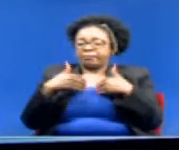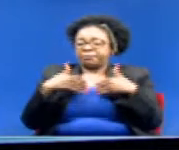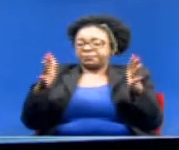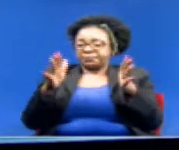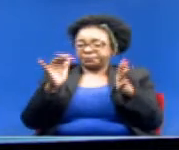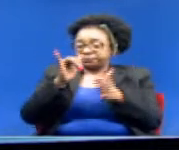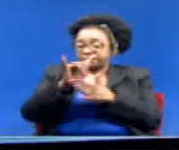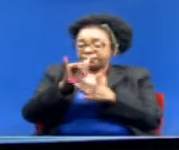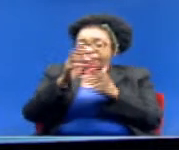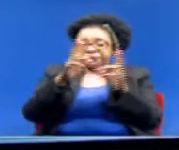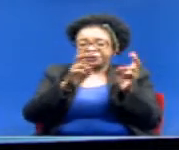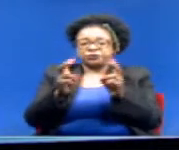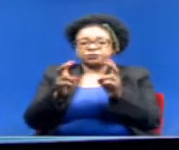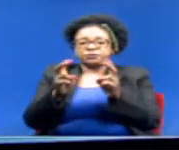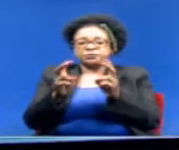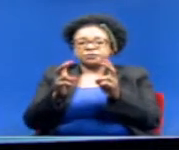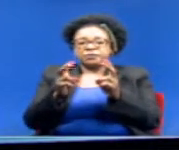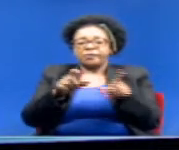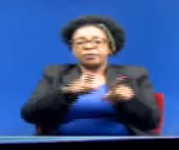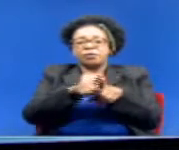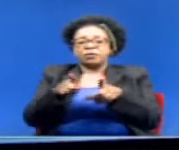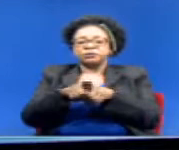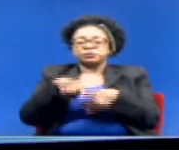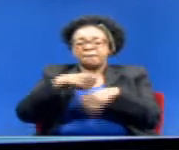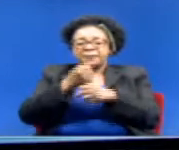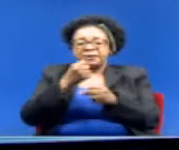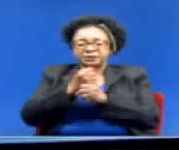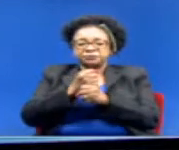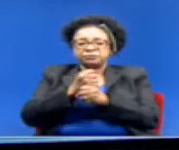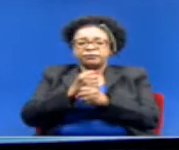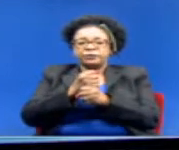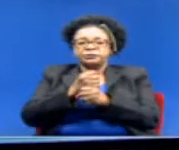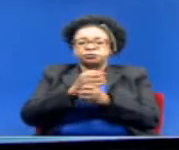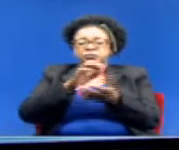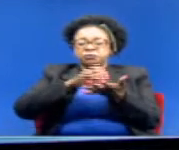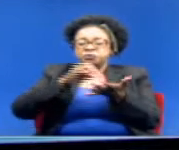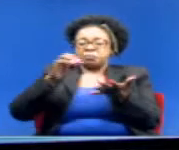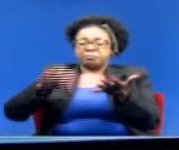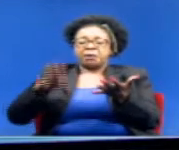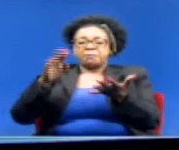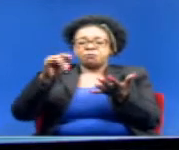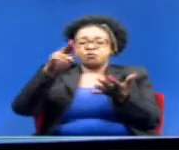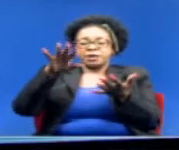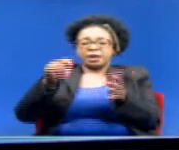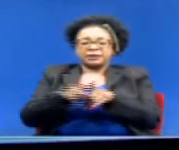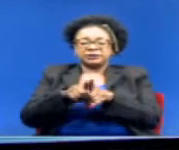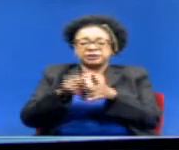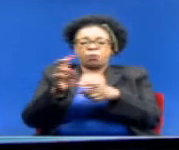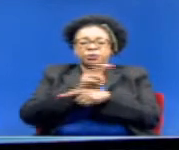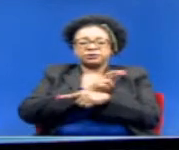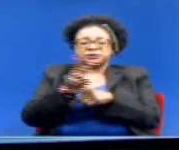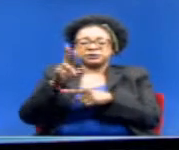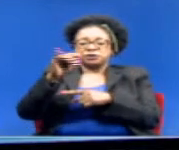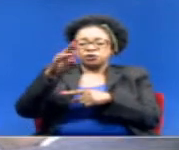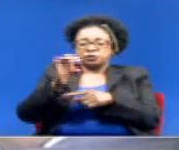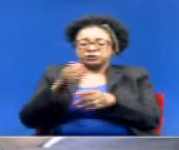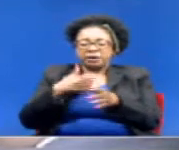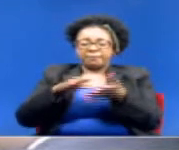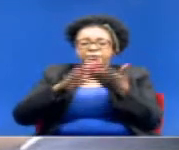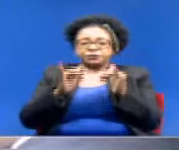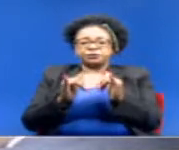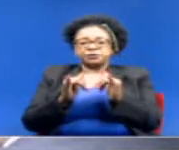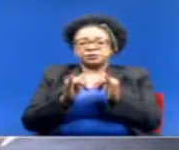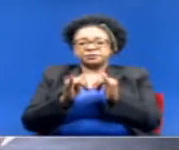matter, thereby forcing the prosecution to drop Munya as a witness. NTV's Rose Wangoi reports.